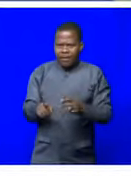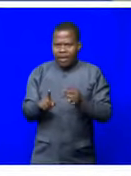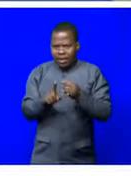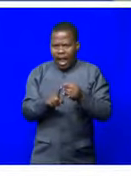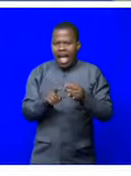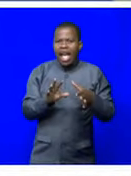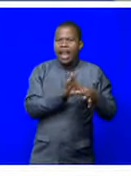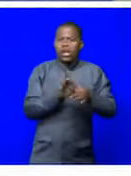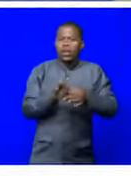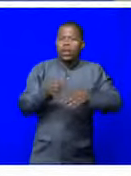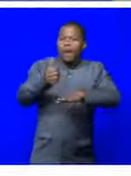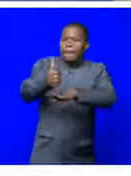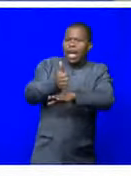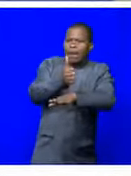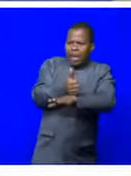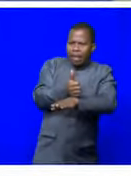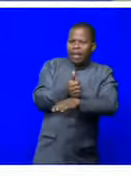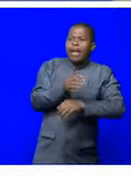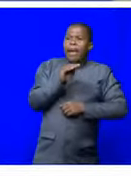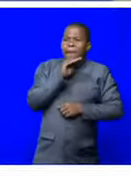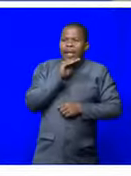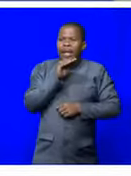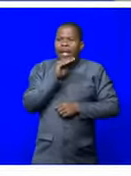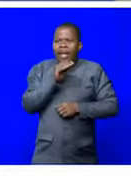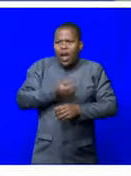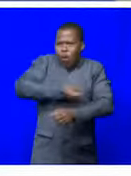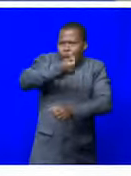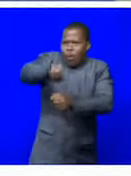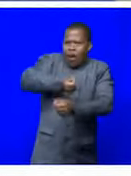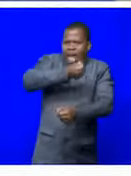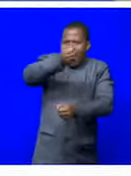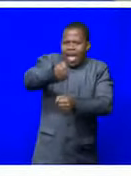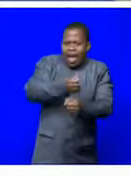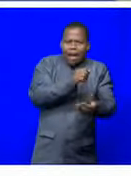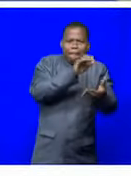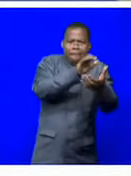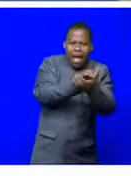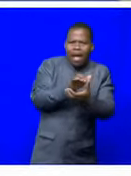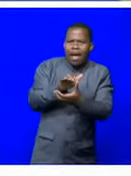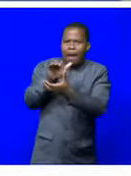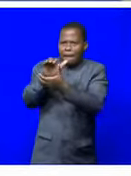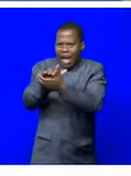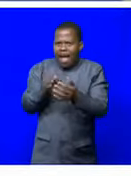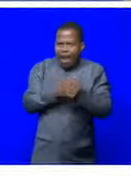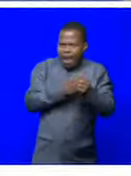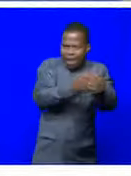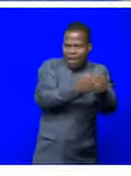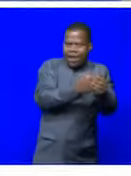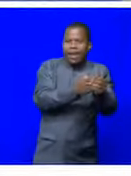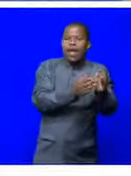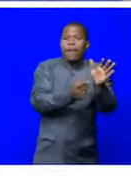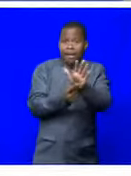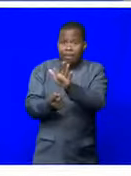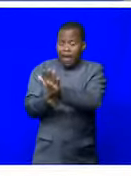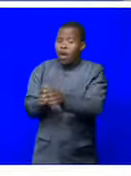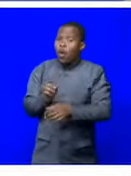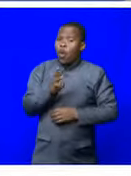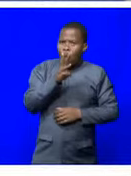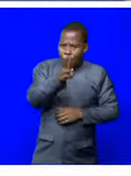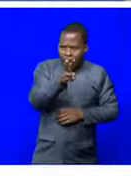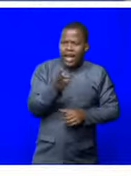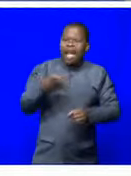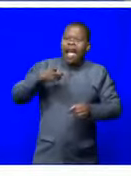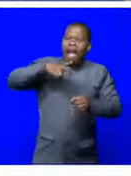will apply a more intentional approach to strategic leadership and management